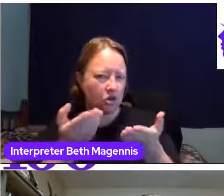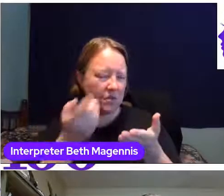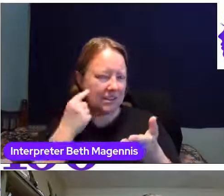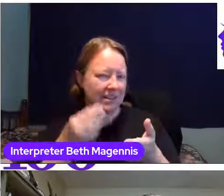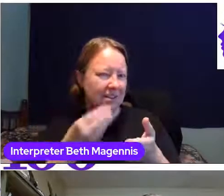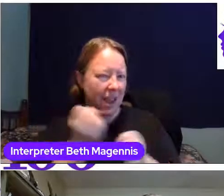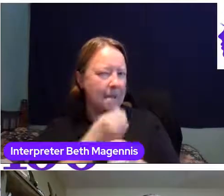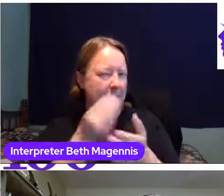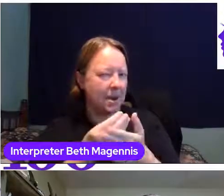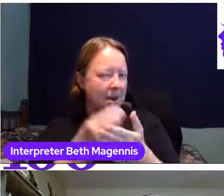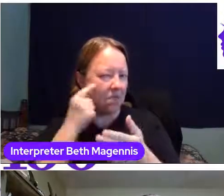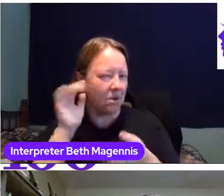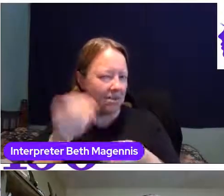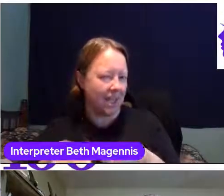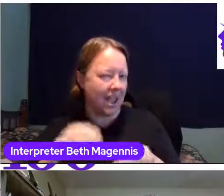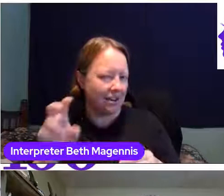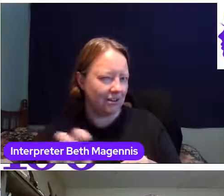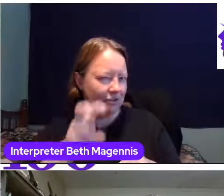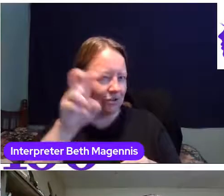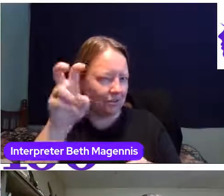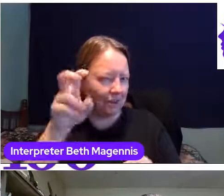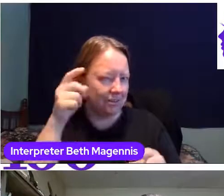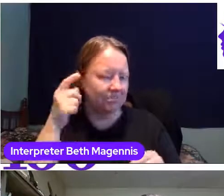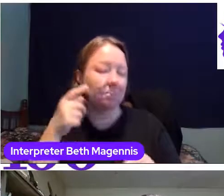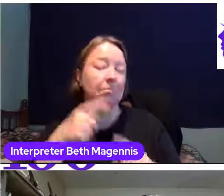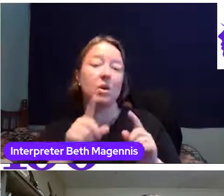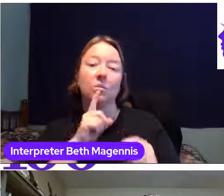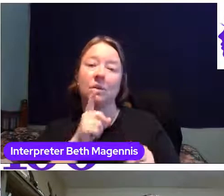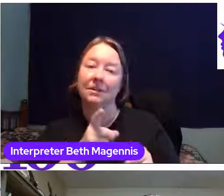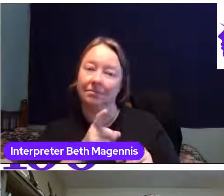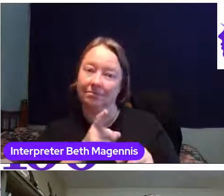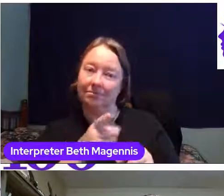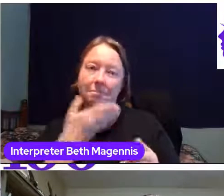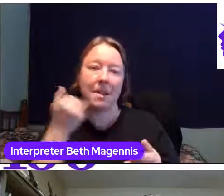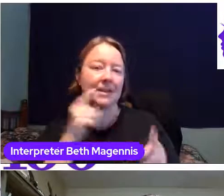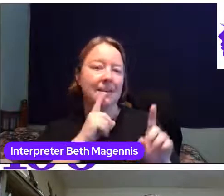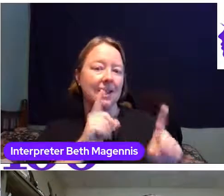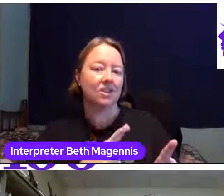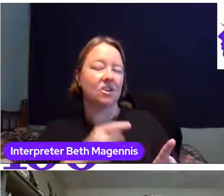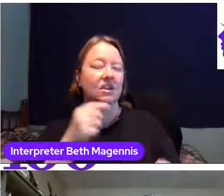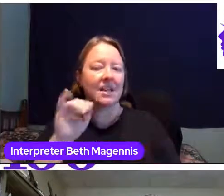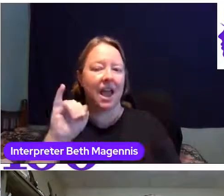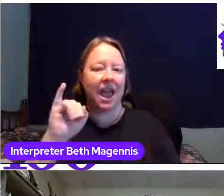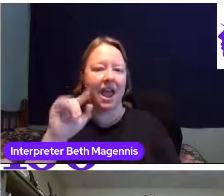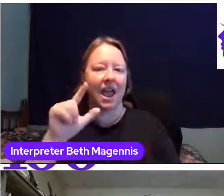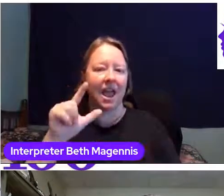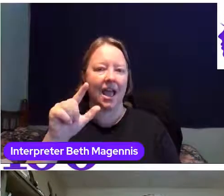mission, but the truest answer is